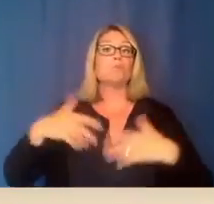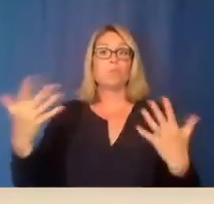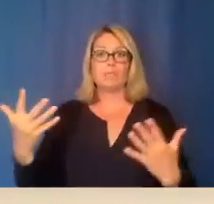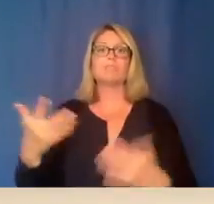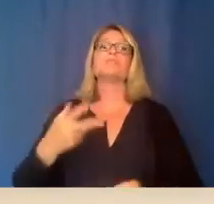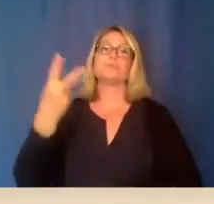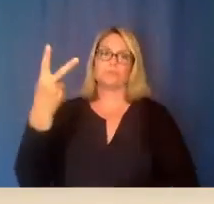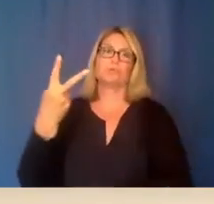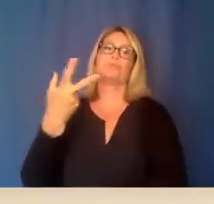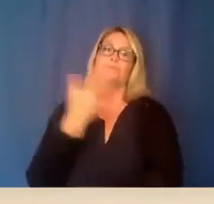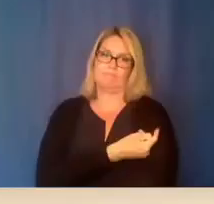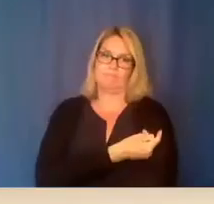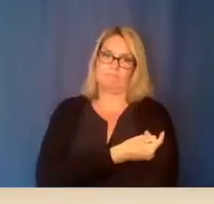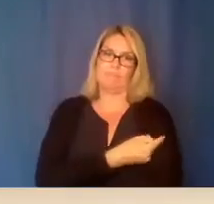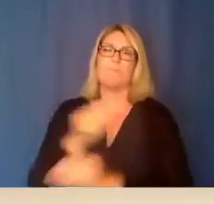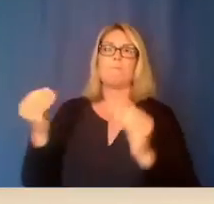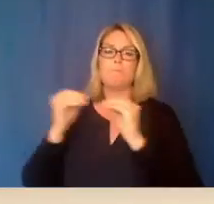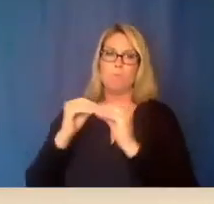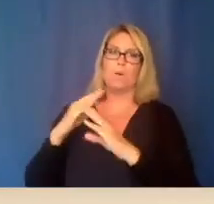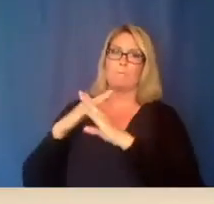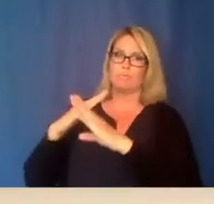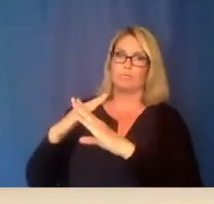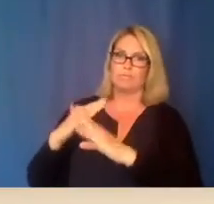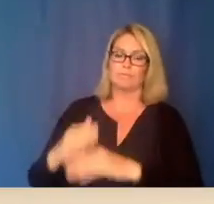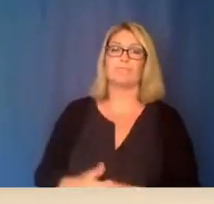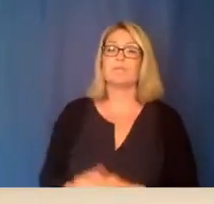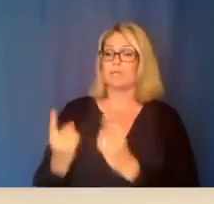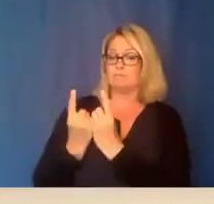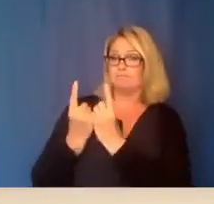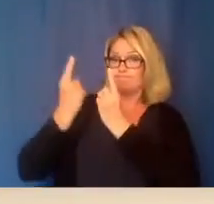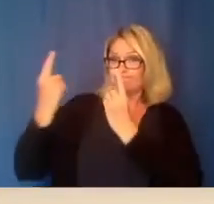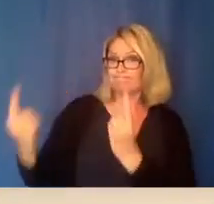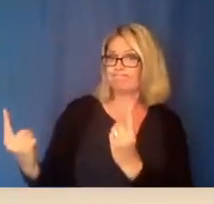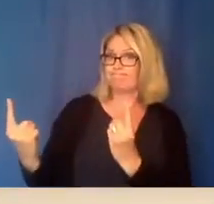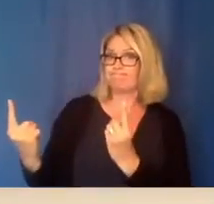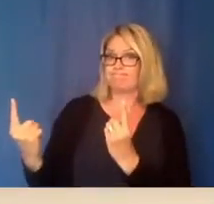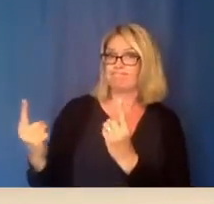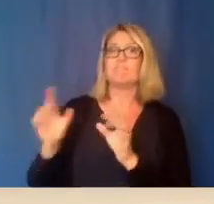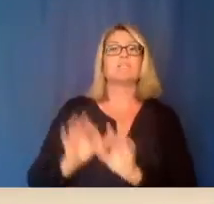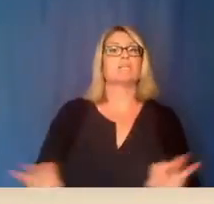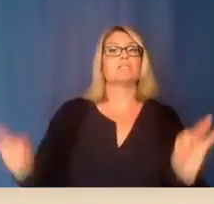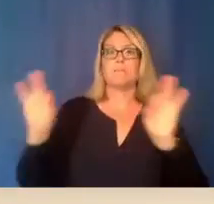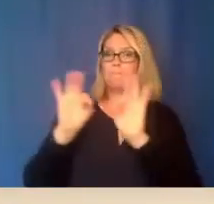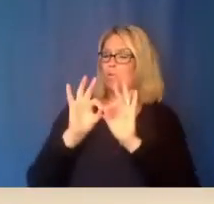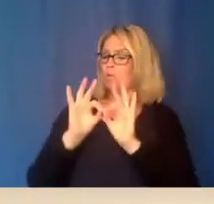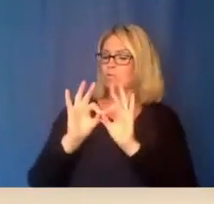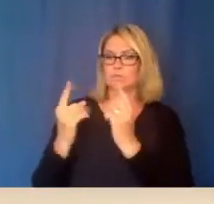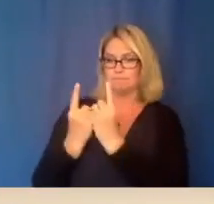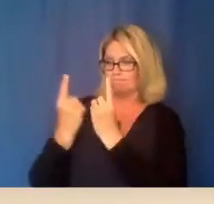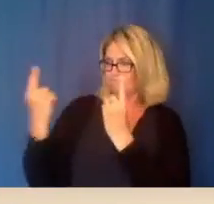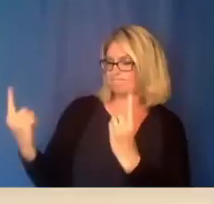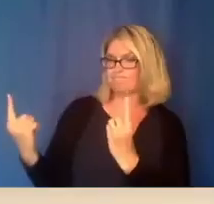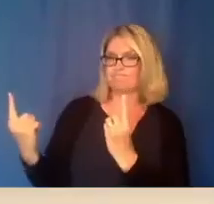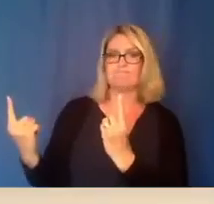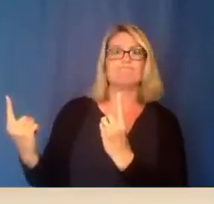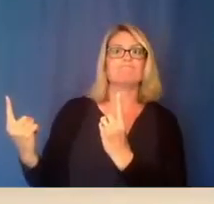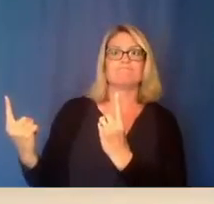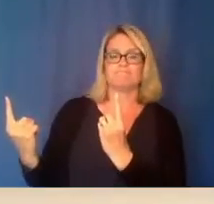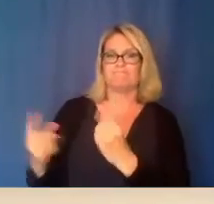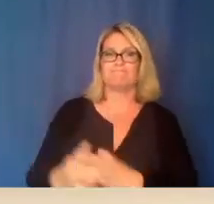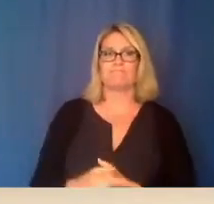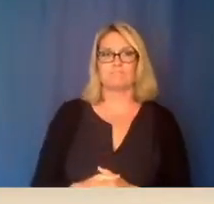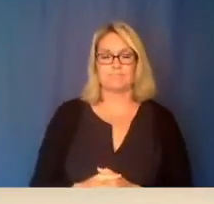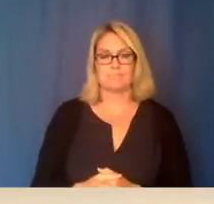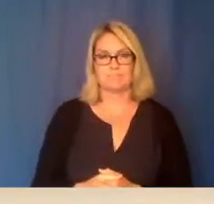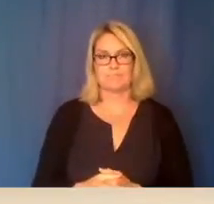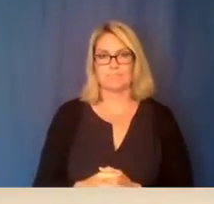more sustained protection. Physical distancing will continue to be an important public health measure until we achieve that